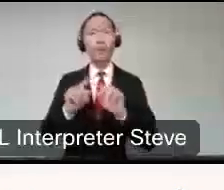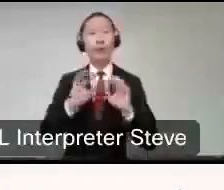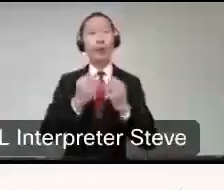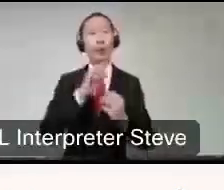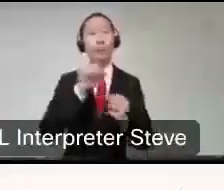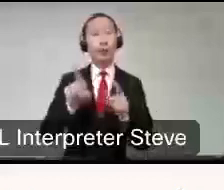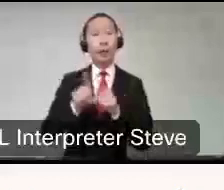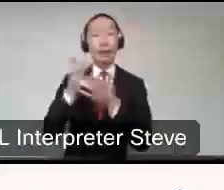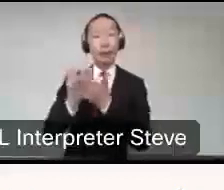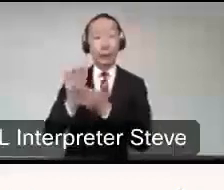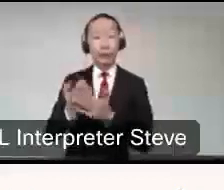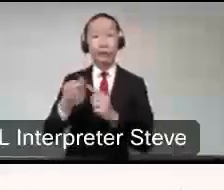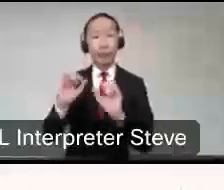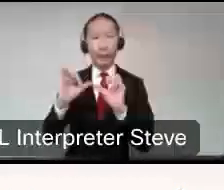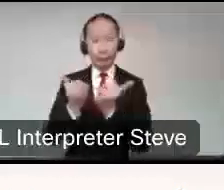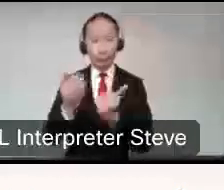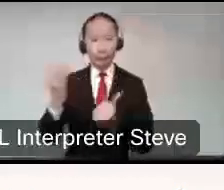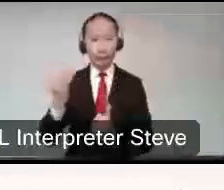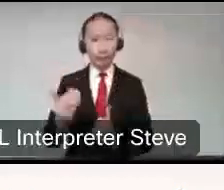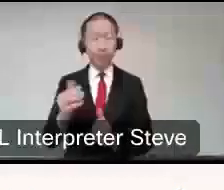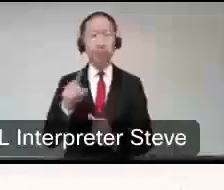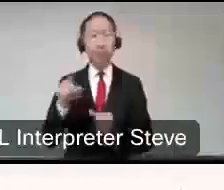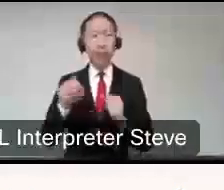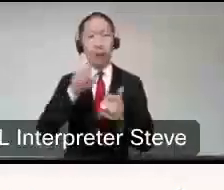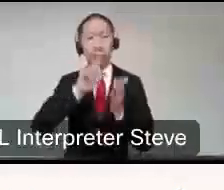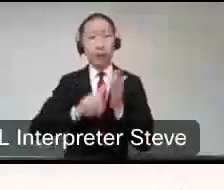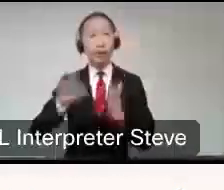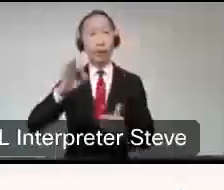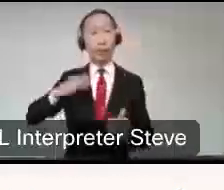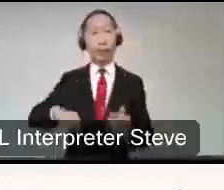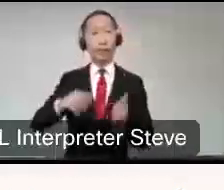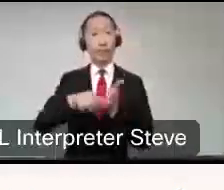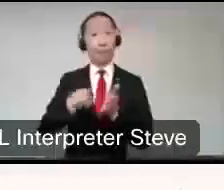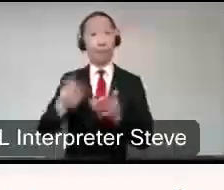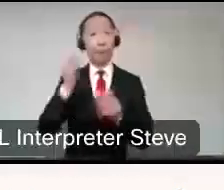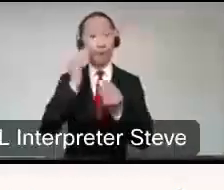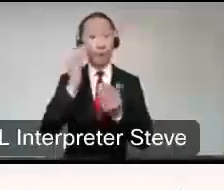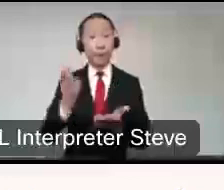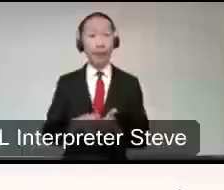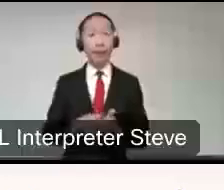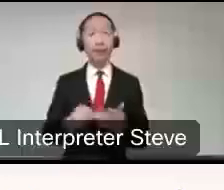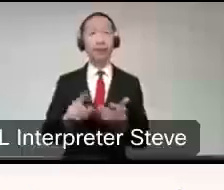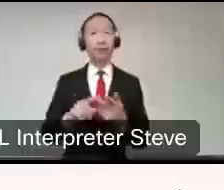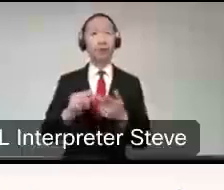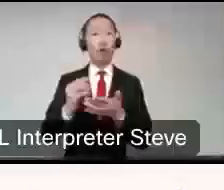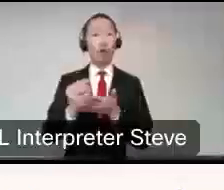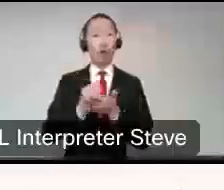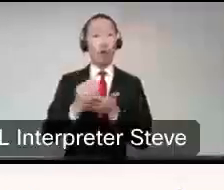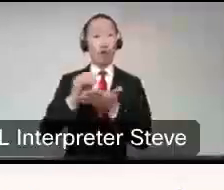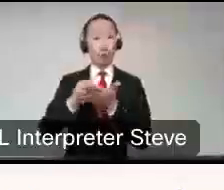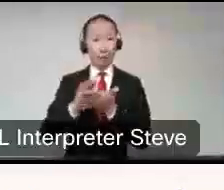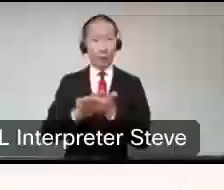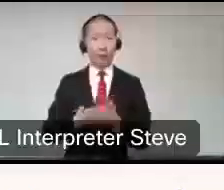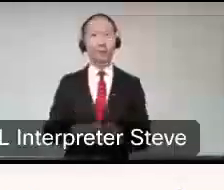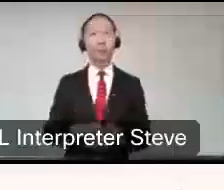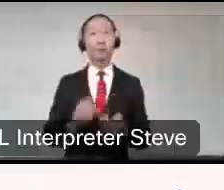organizations and agencies. They can also check benefit and payment information, as well as their earnings record, change